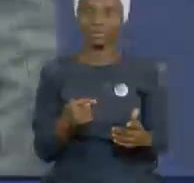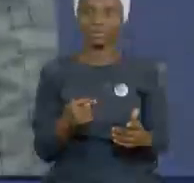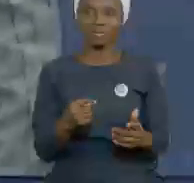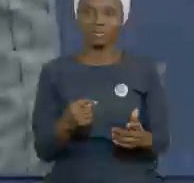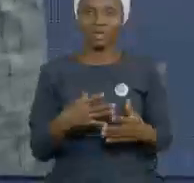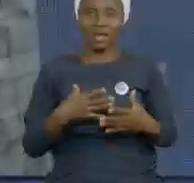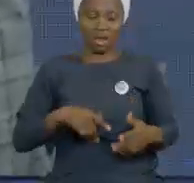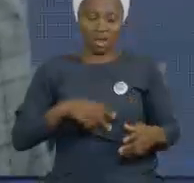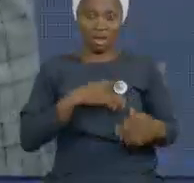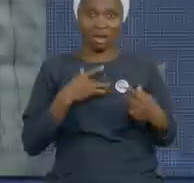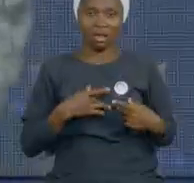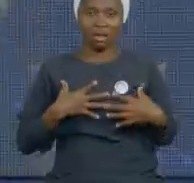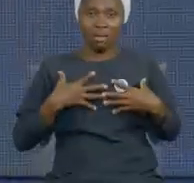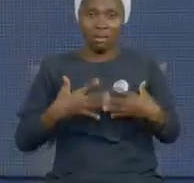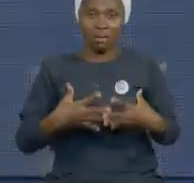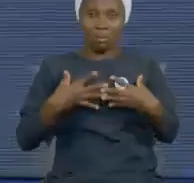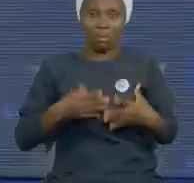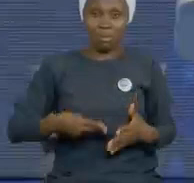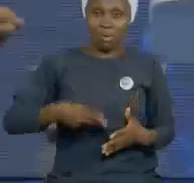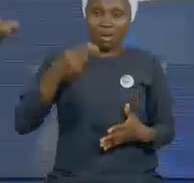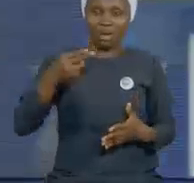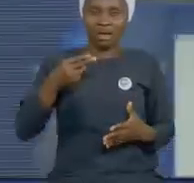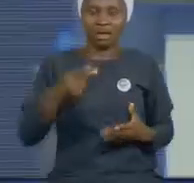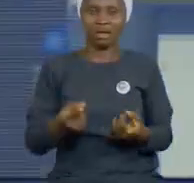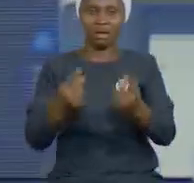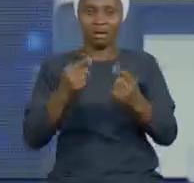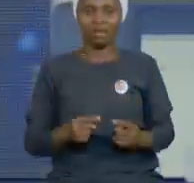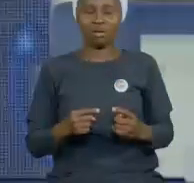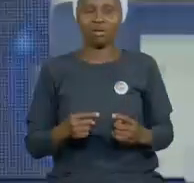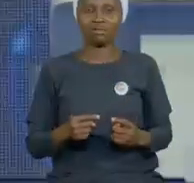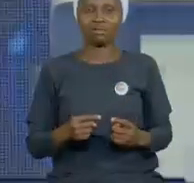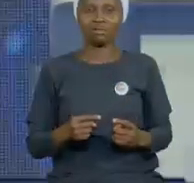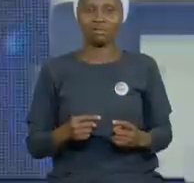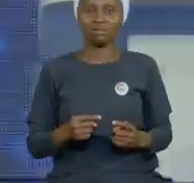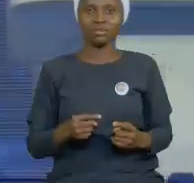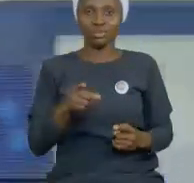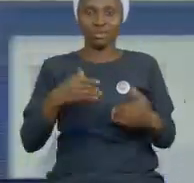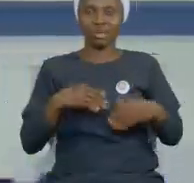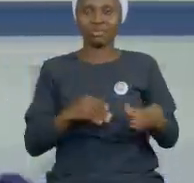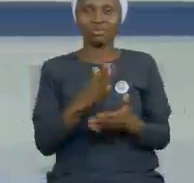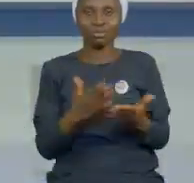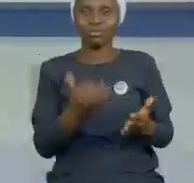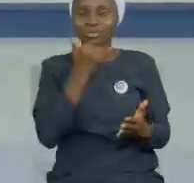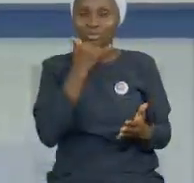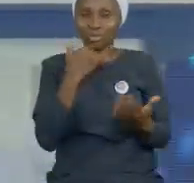Hypertension does not knock at every door. You've done something. What have I done? What am I going to do now?